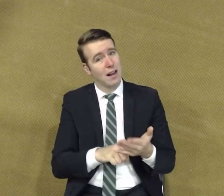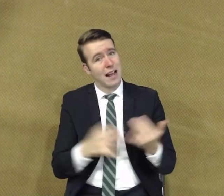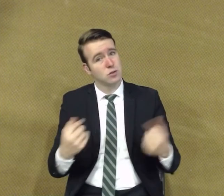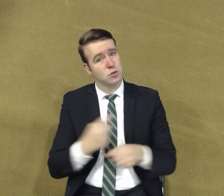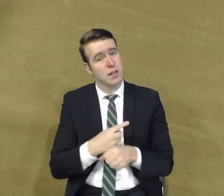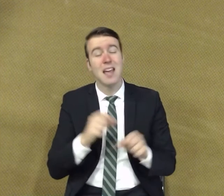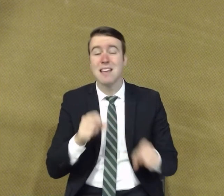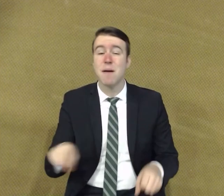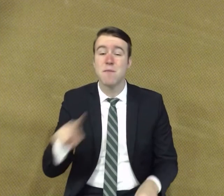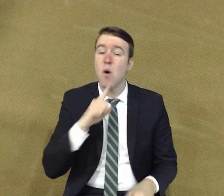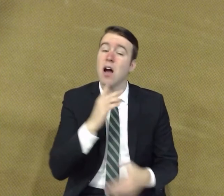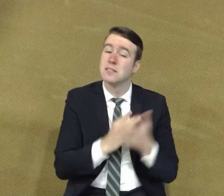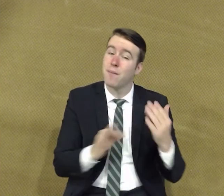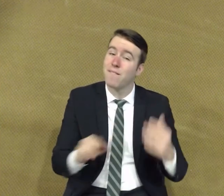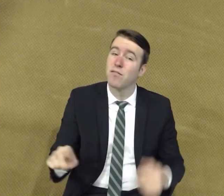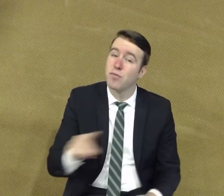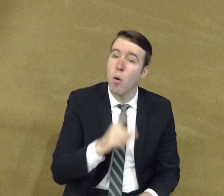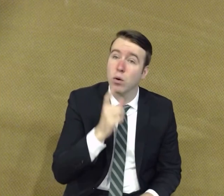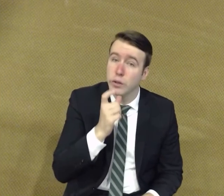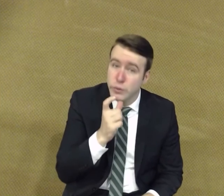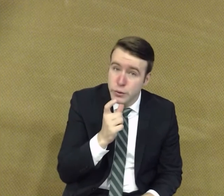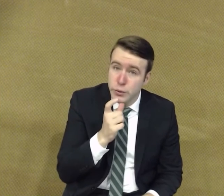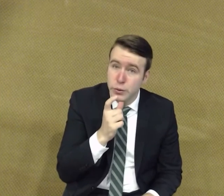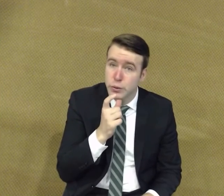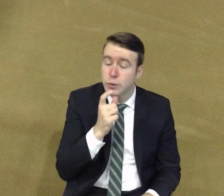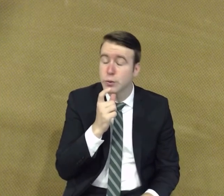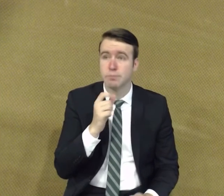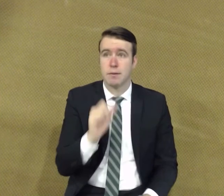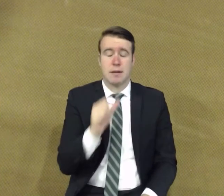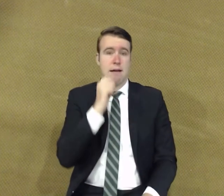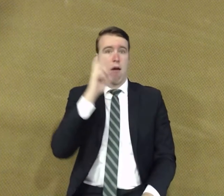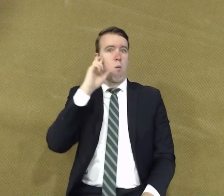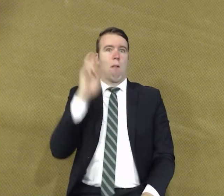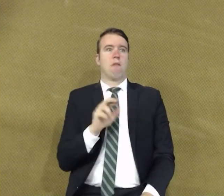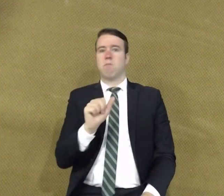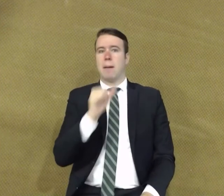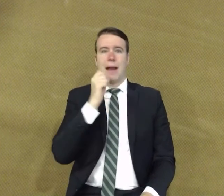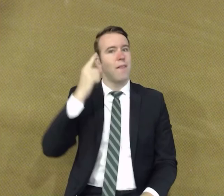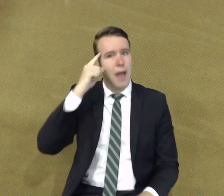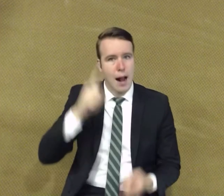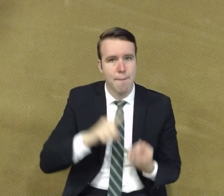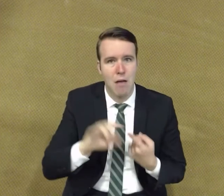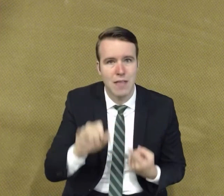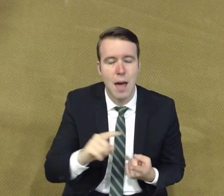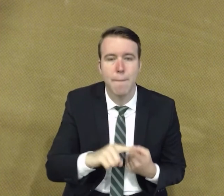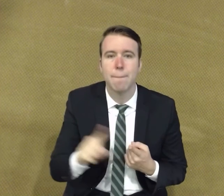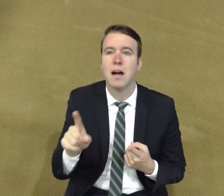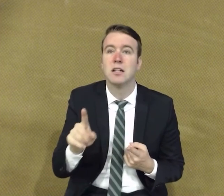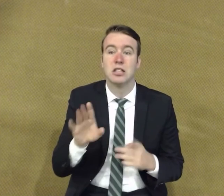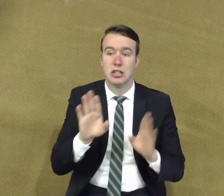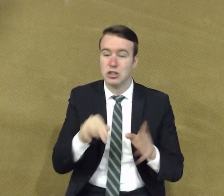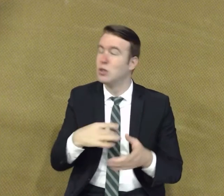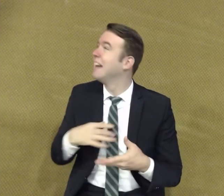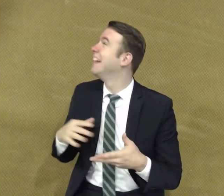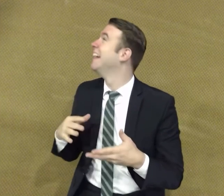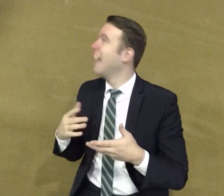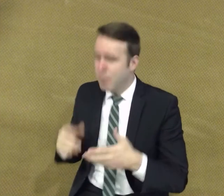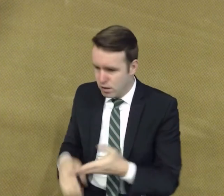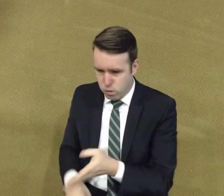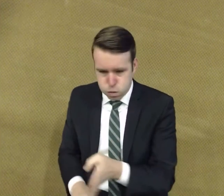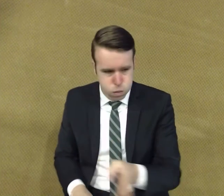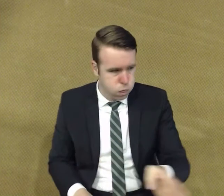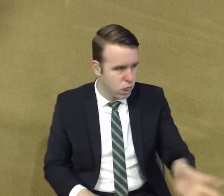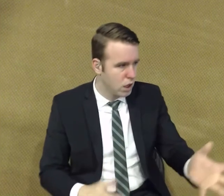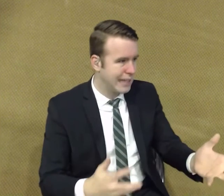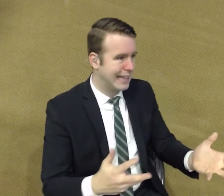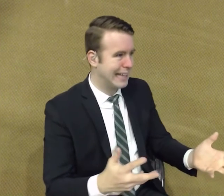recognized today that maybe you are some of those that have subconsciously, you may not even thought of it, diverted your children away from